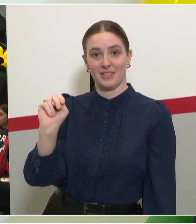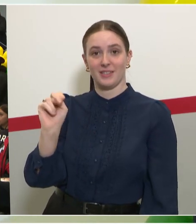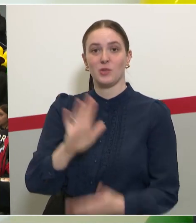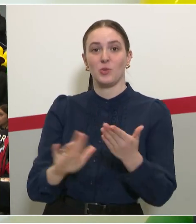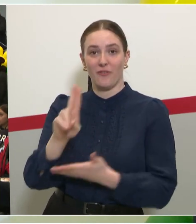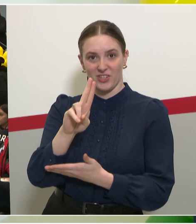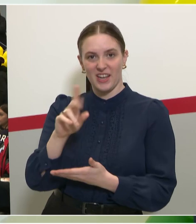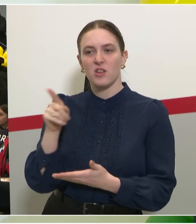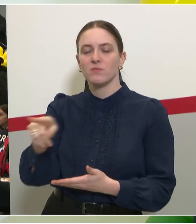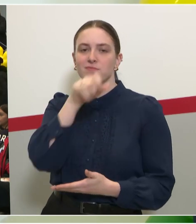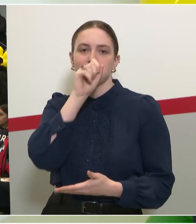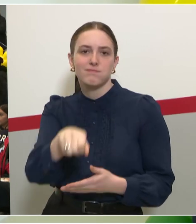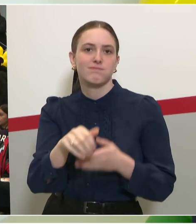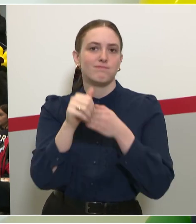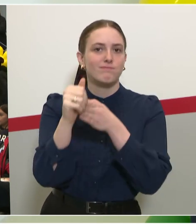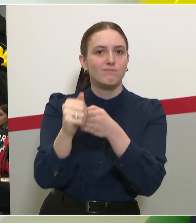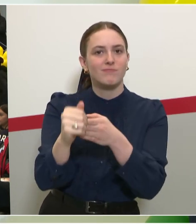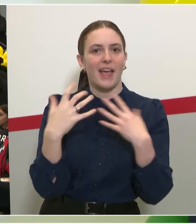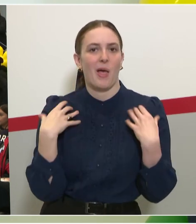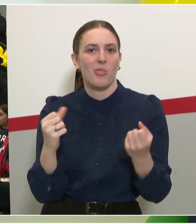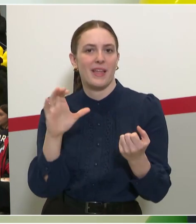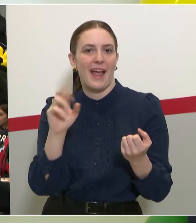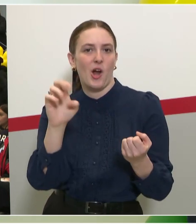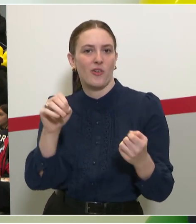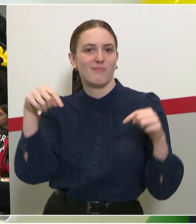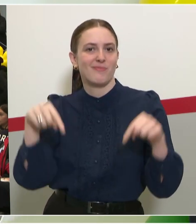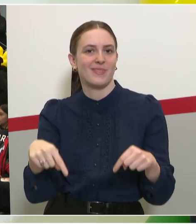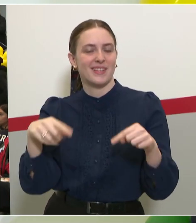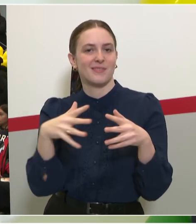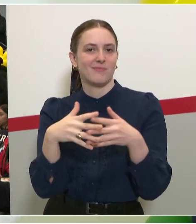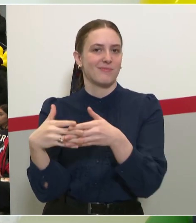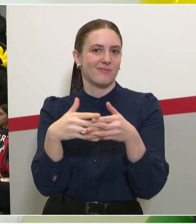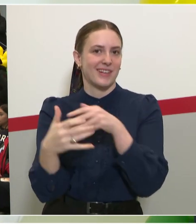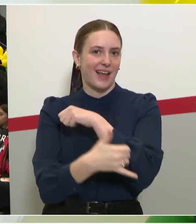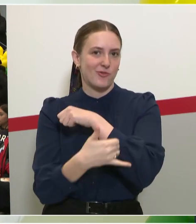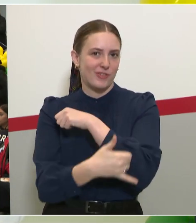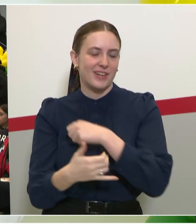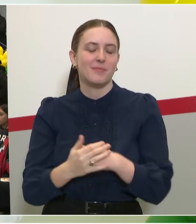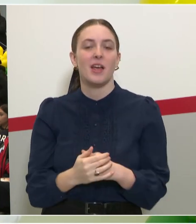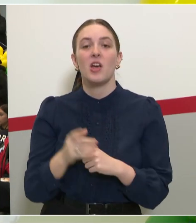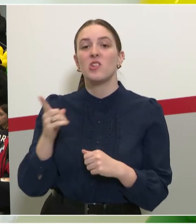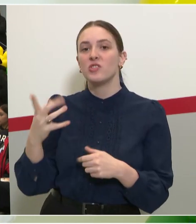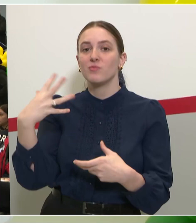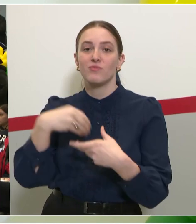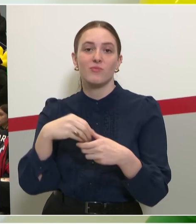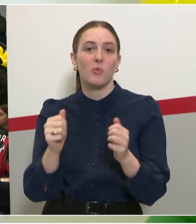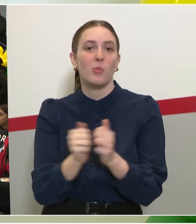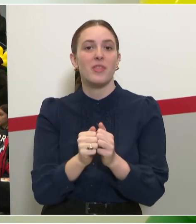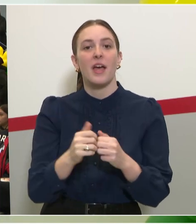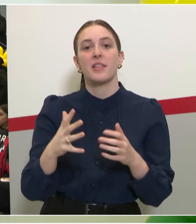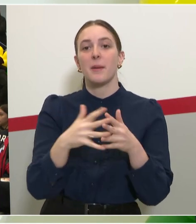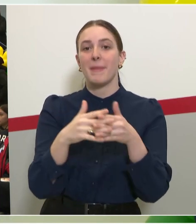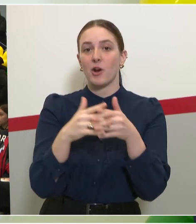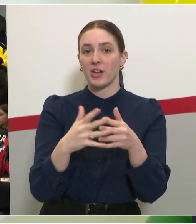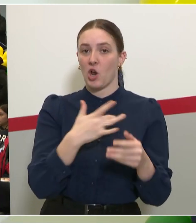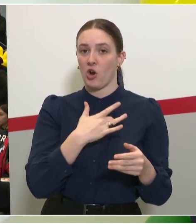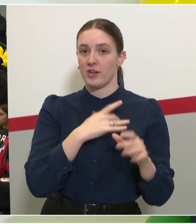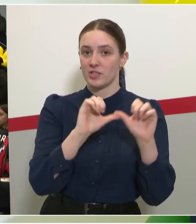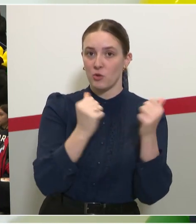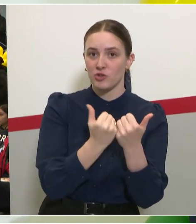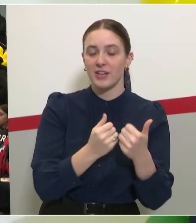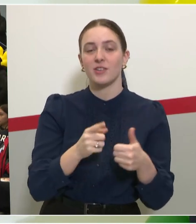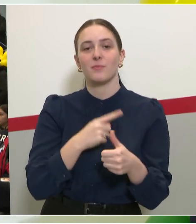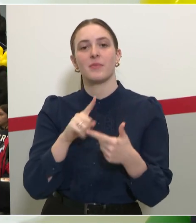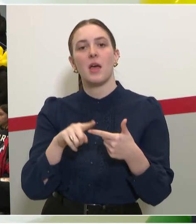this country. She is a part of many organizations like the American Heart Association, the March of Dimes.